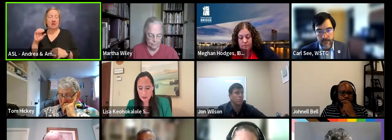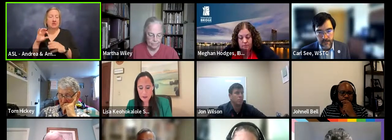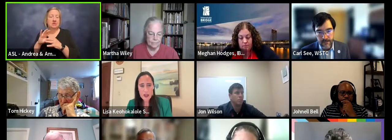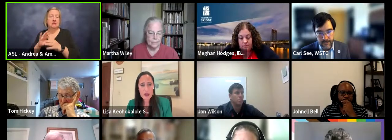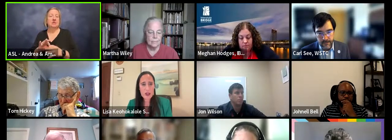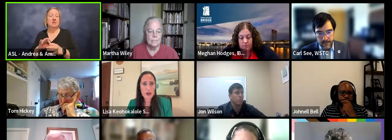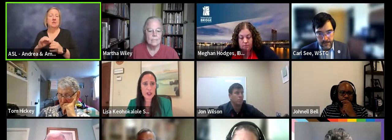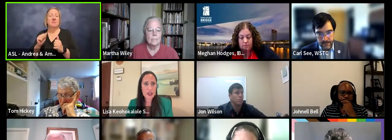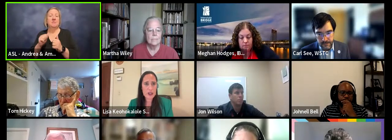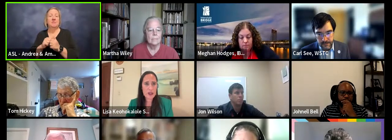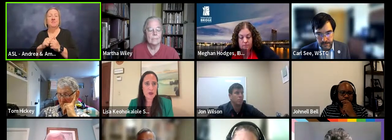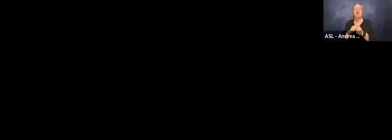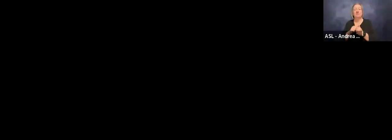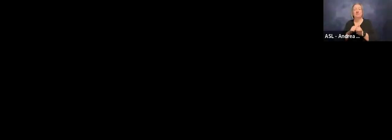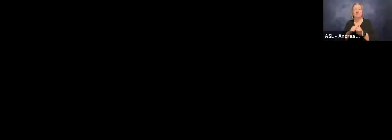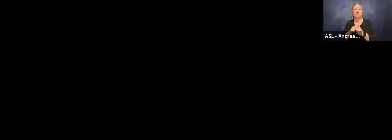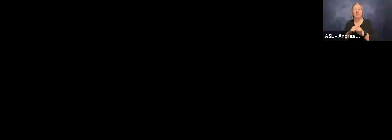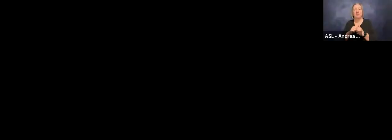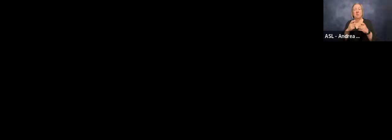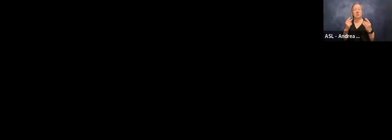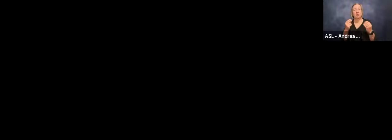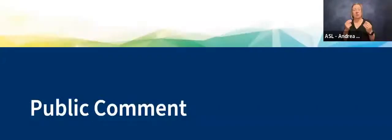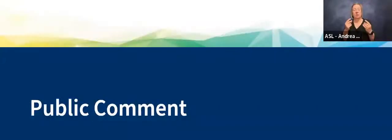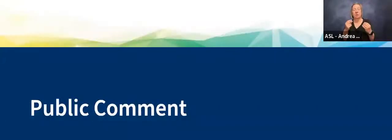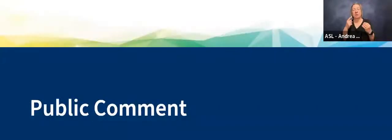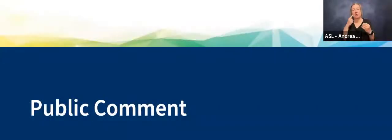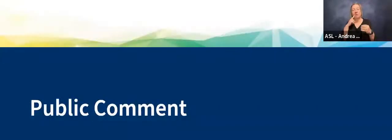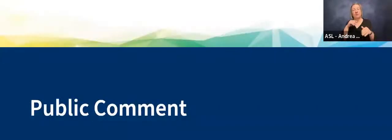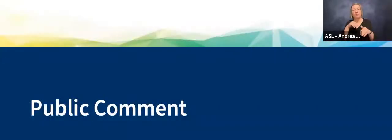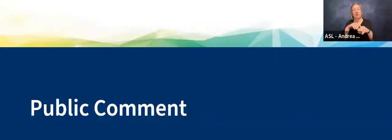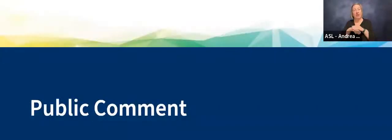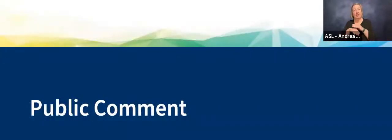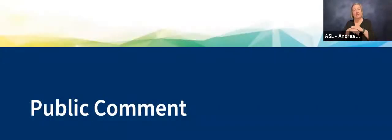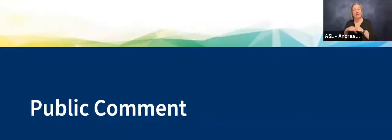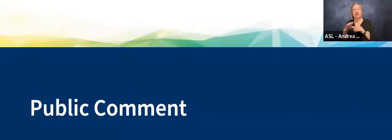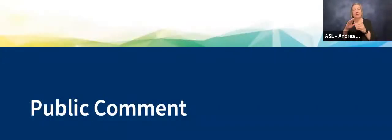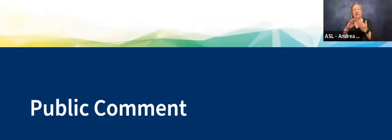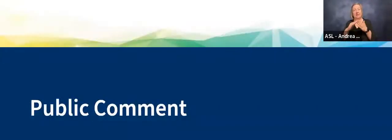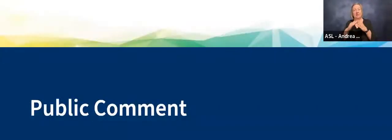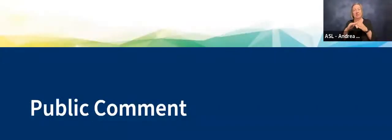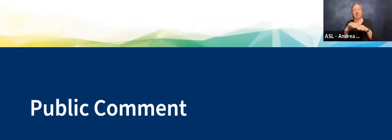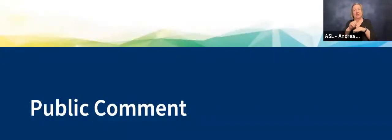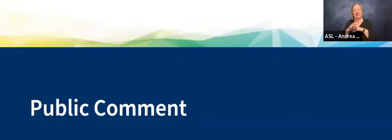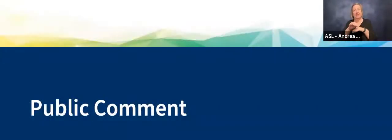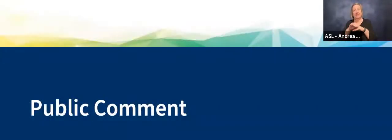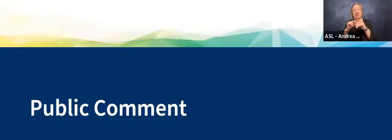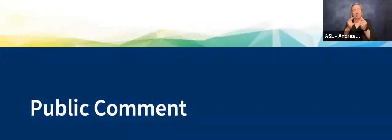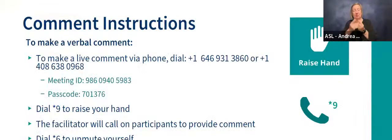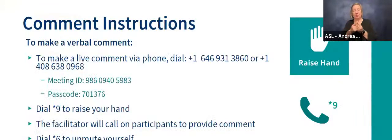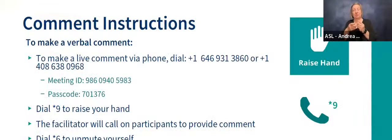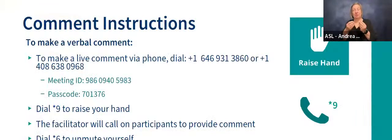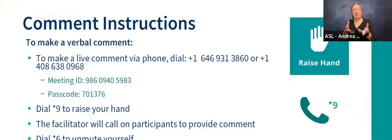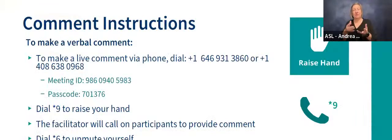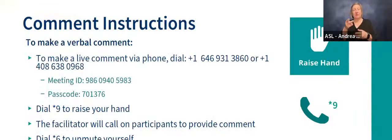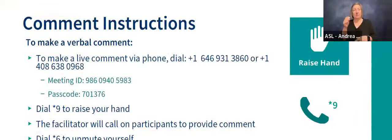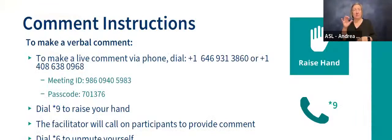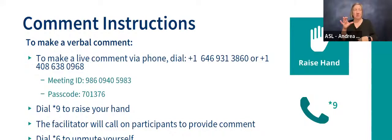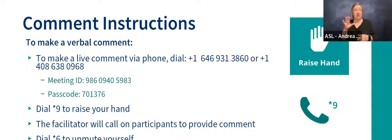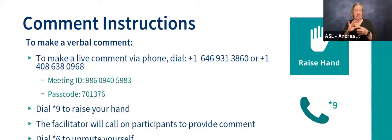to the directions for accessing the community advisory group to provide public comment.